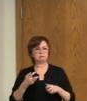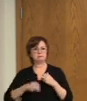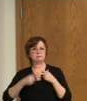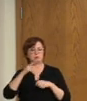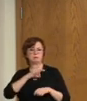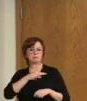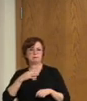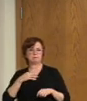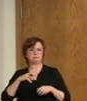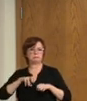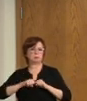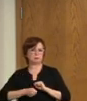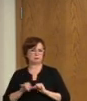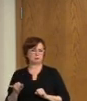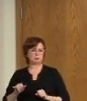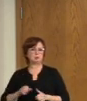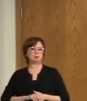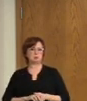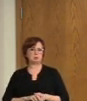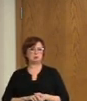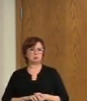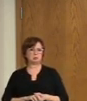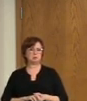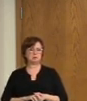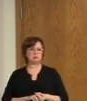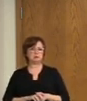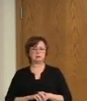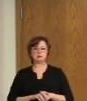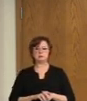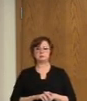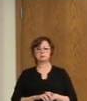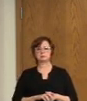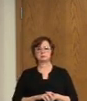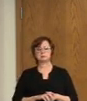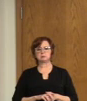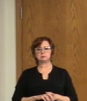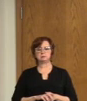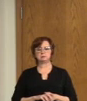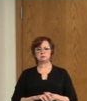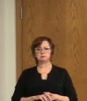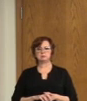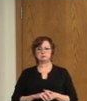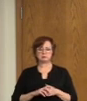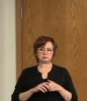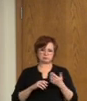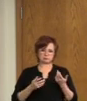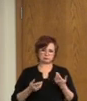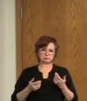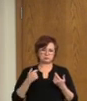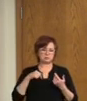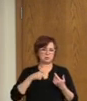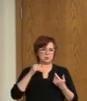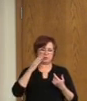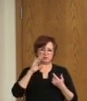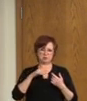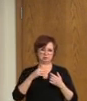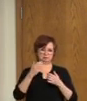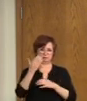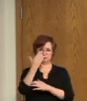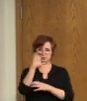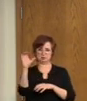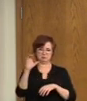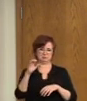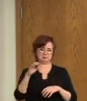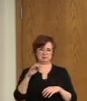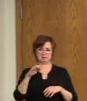again, I think, obviously, like the Minister said, this will be a different Christmas, but many people have made plans to remain connected with friends